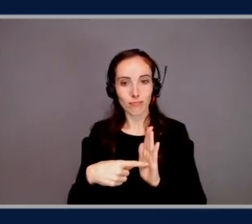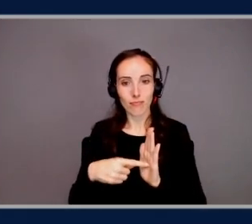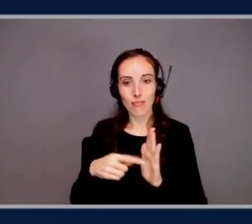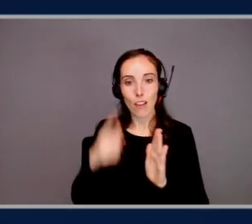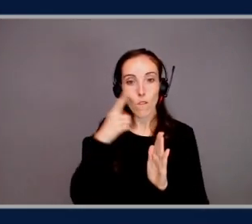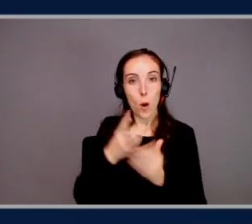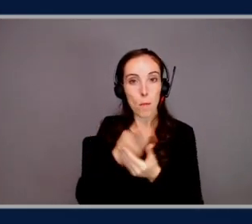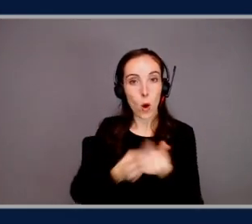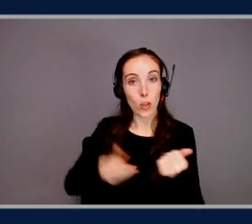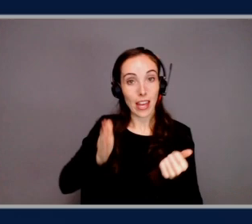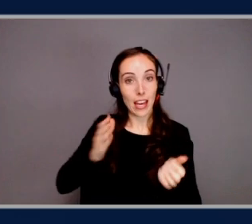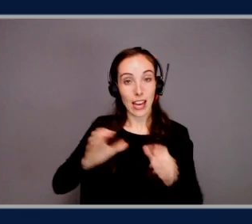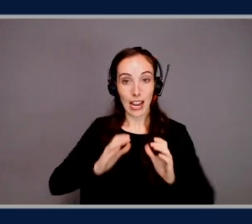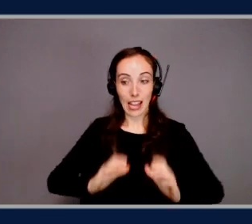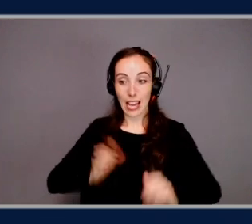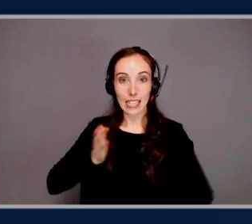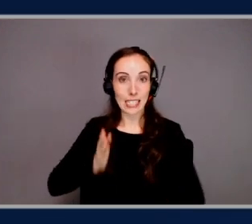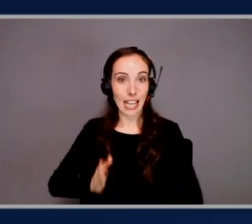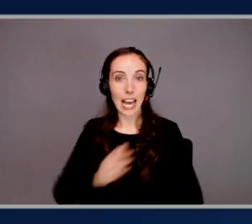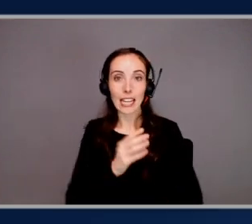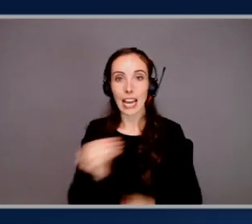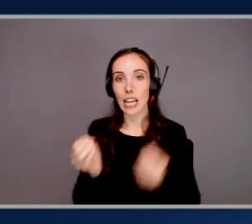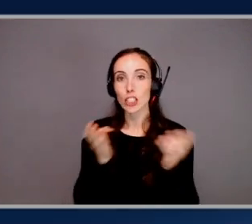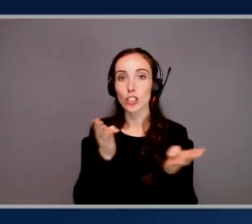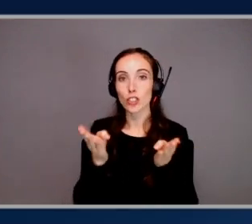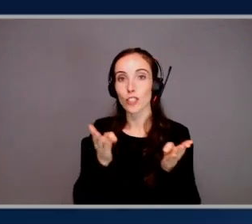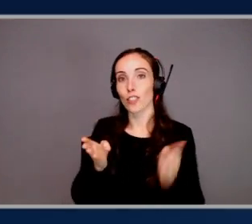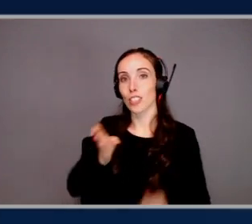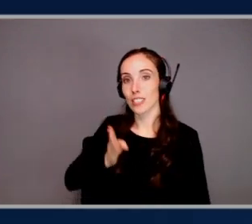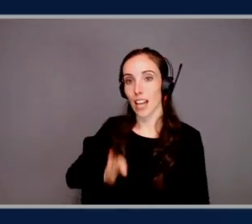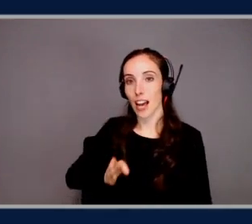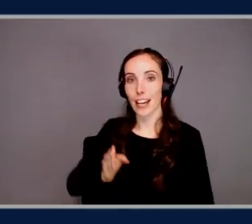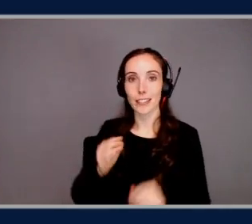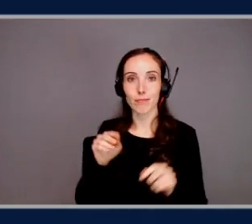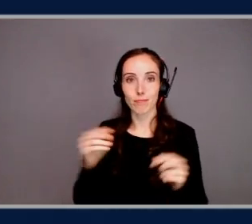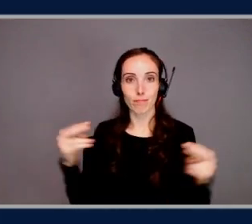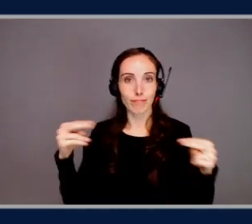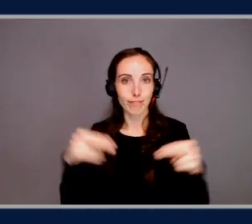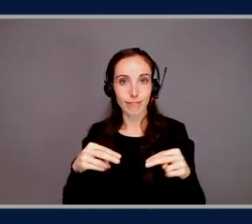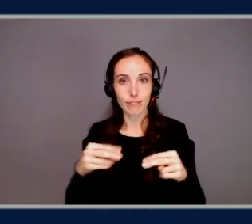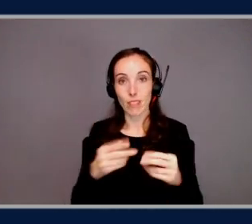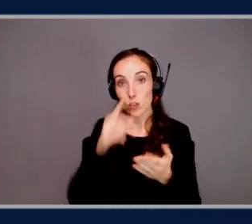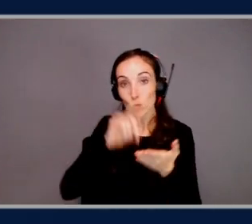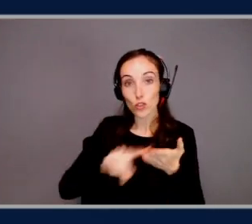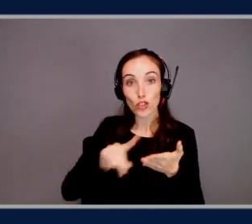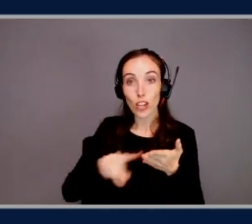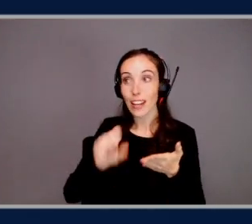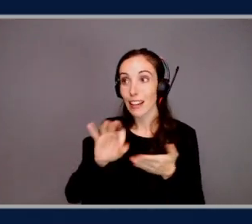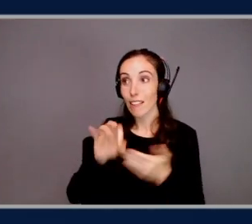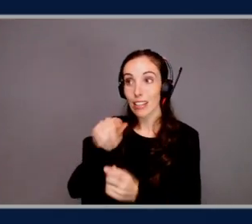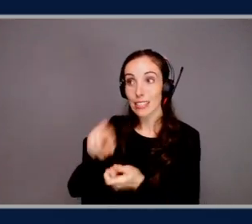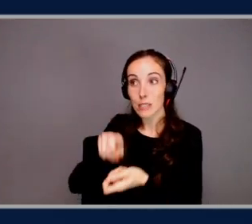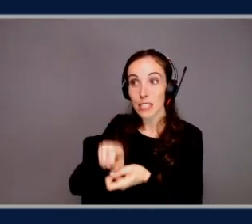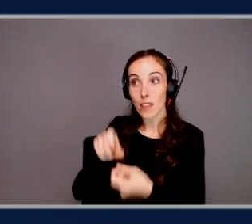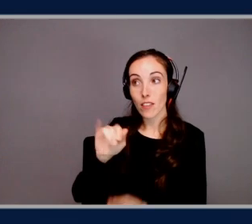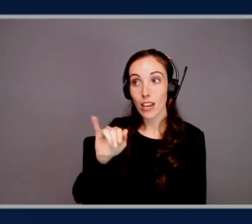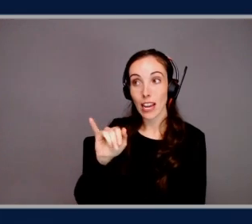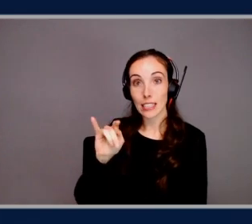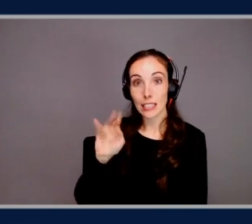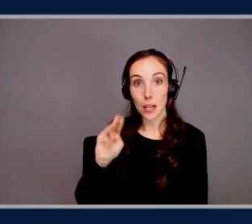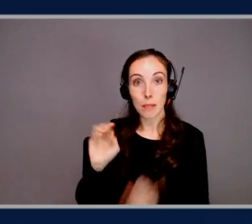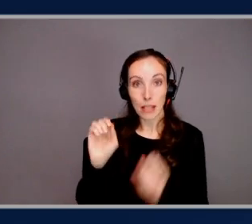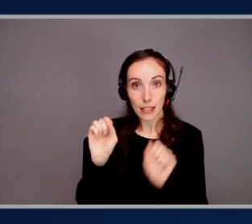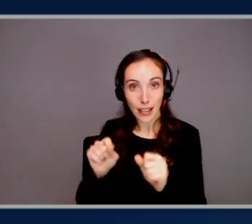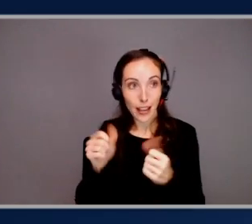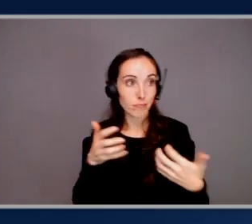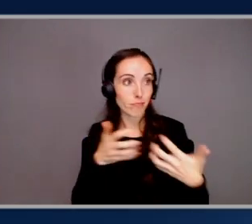on the server side, adding new things like this check to see whether a particular item could be allowed to be equipped. Like if it doesn't look